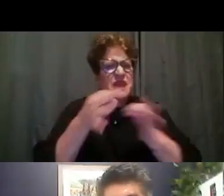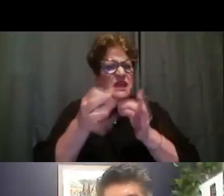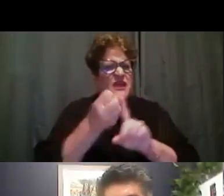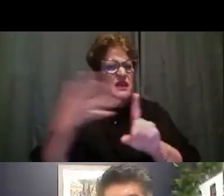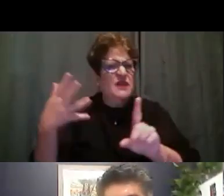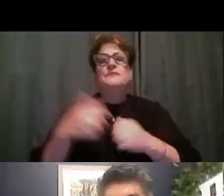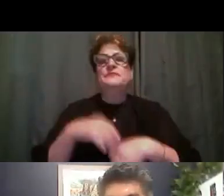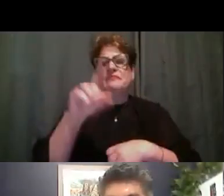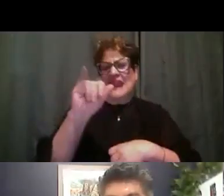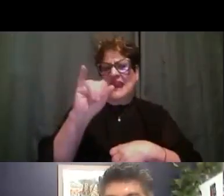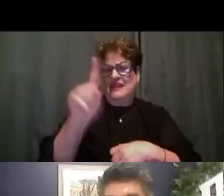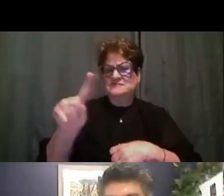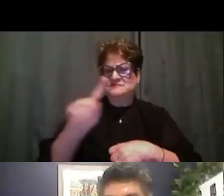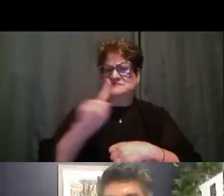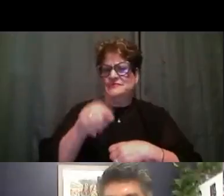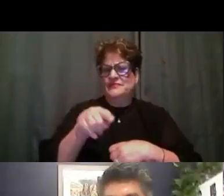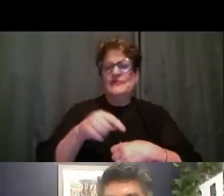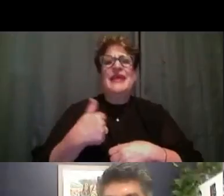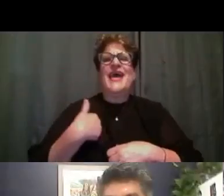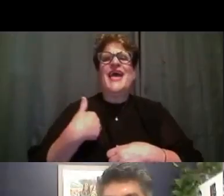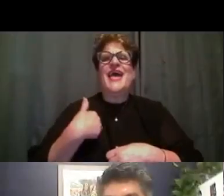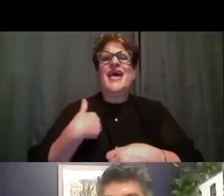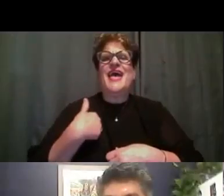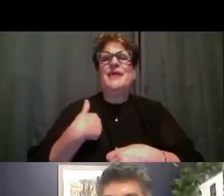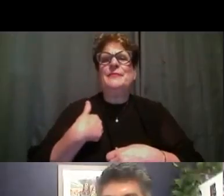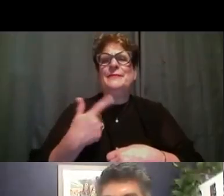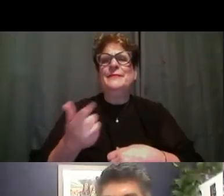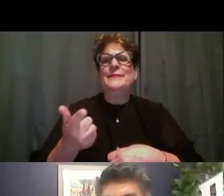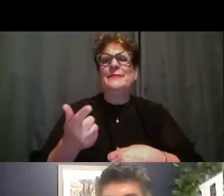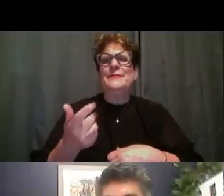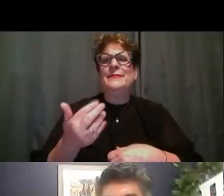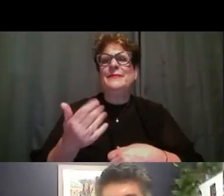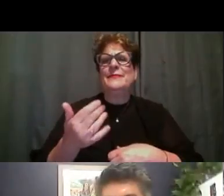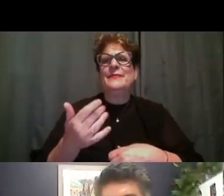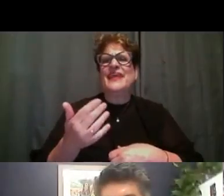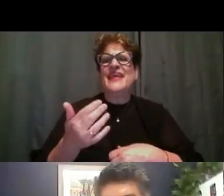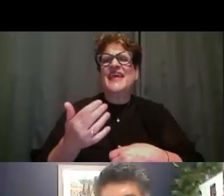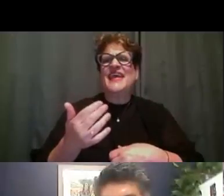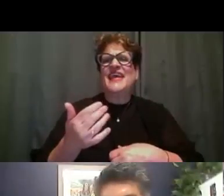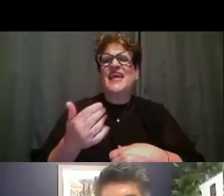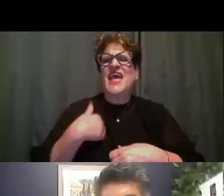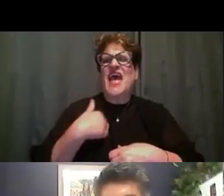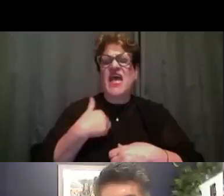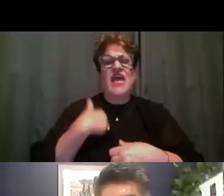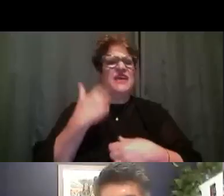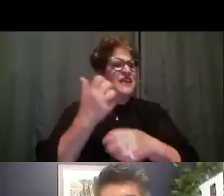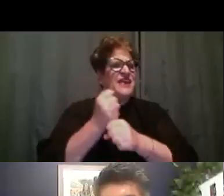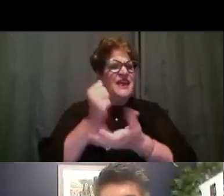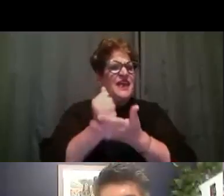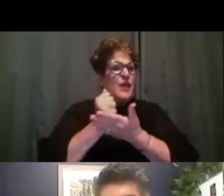I get help from